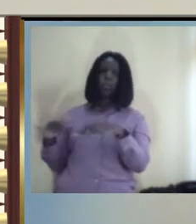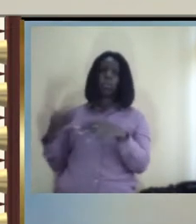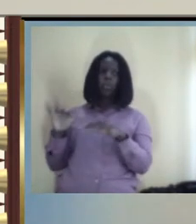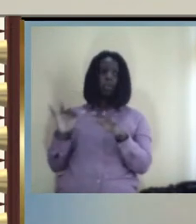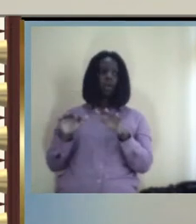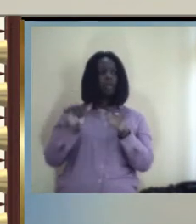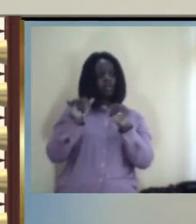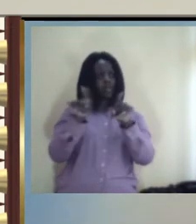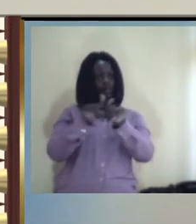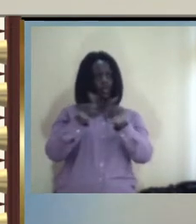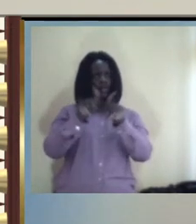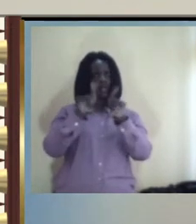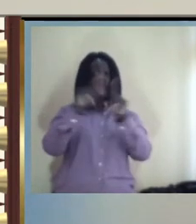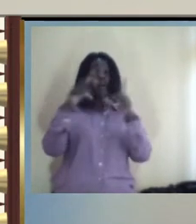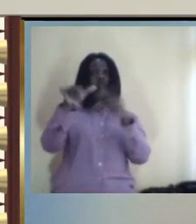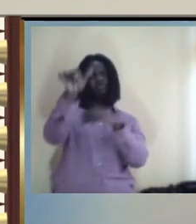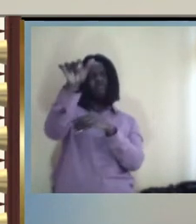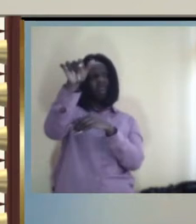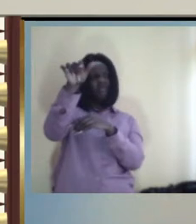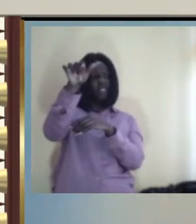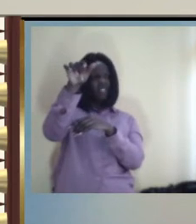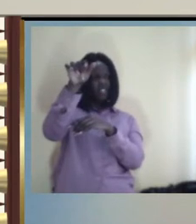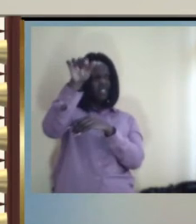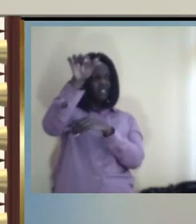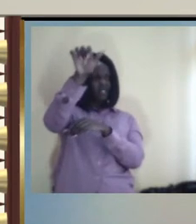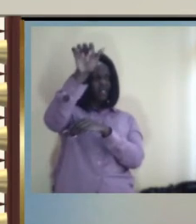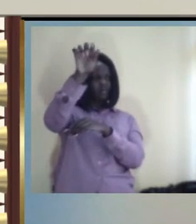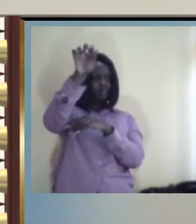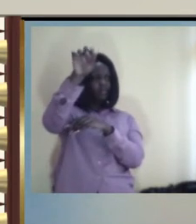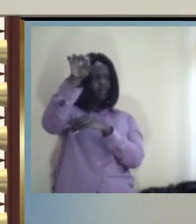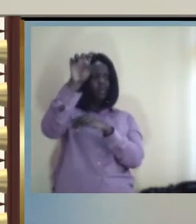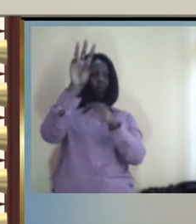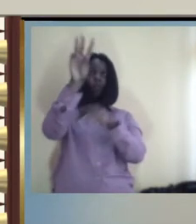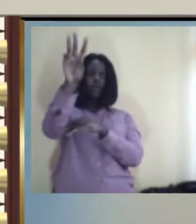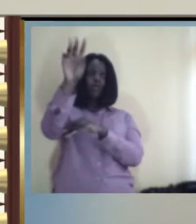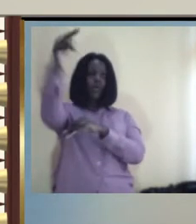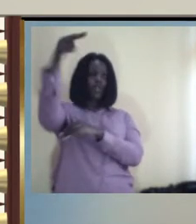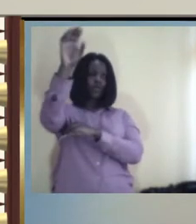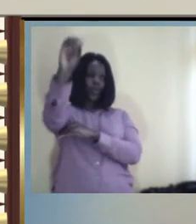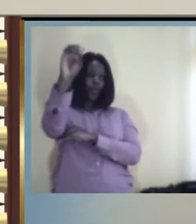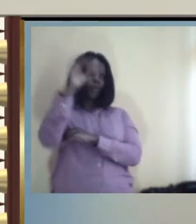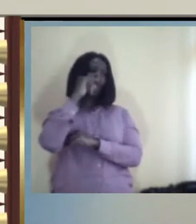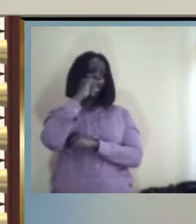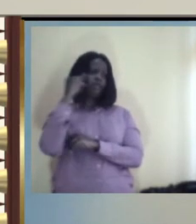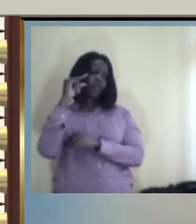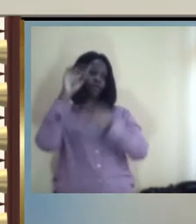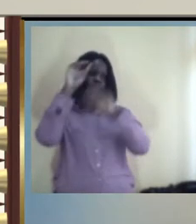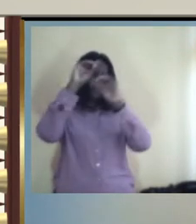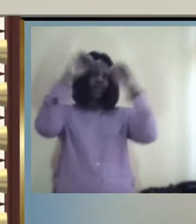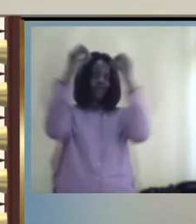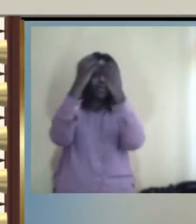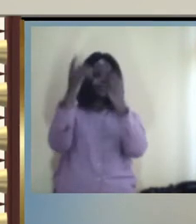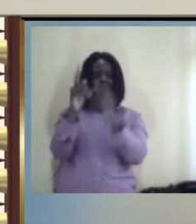ngisho nenhlangano yezizwe yamazwe omhlaba iWorld Health Organization iyazincoma zonke izinhlelo